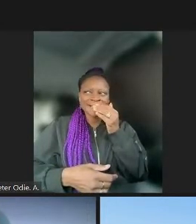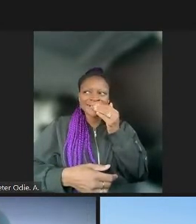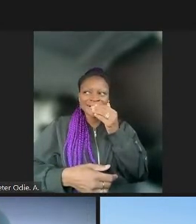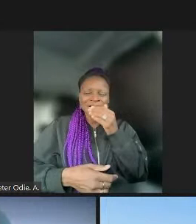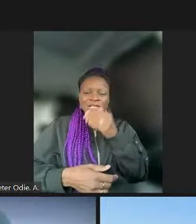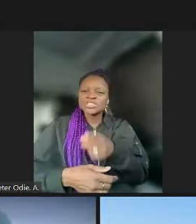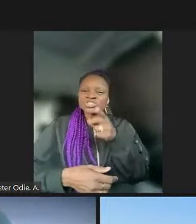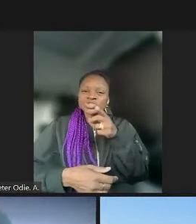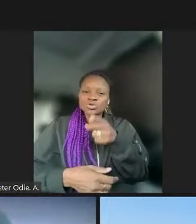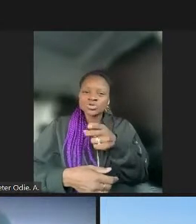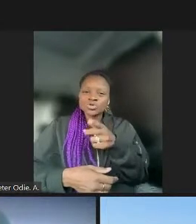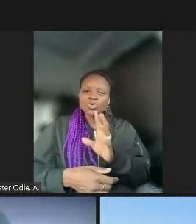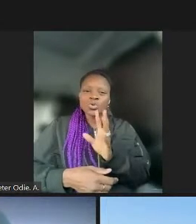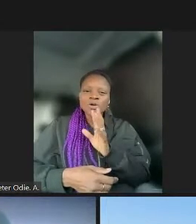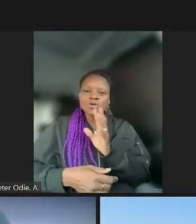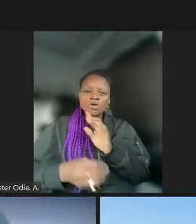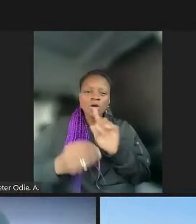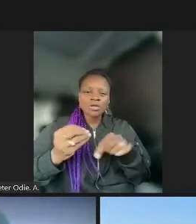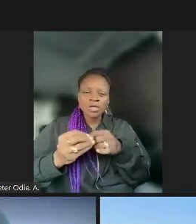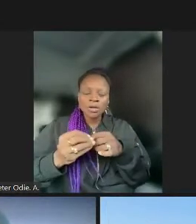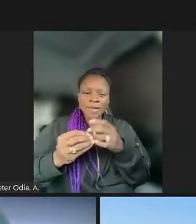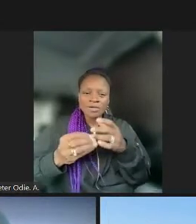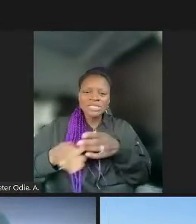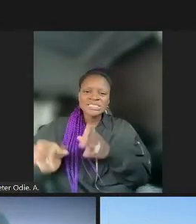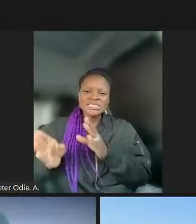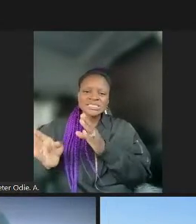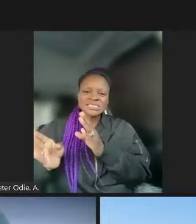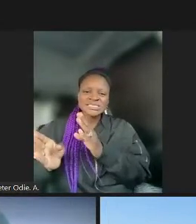sequencing or genotyping,